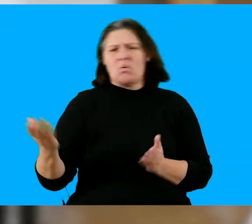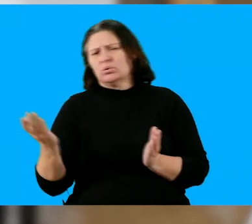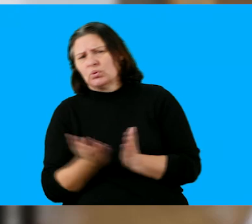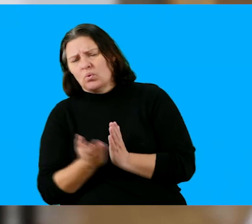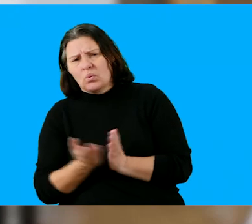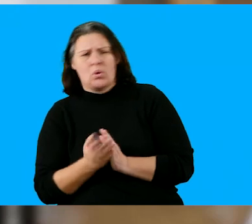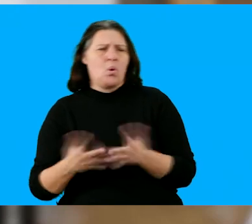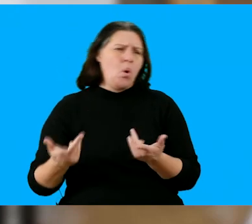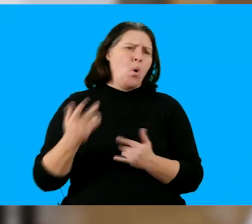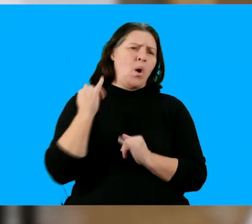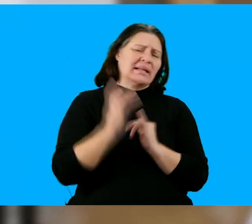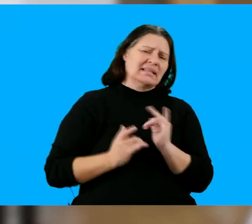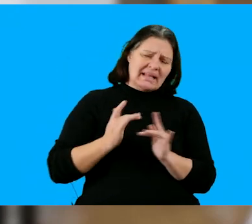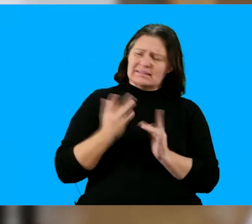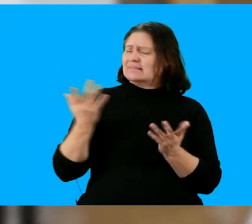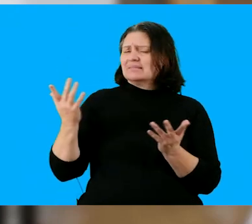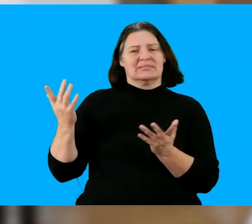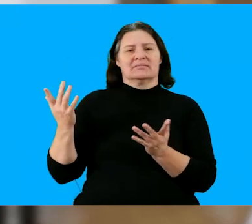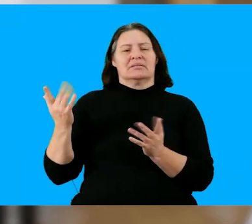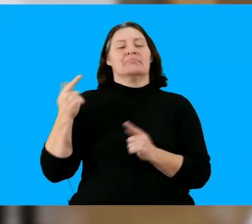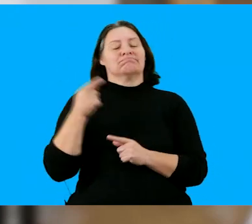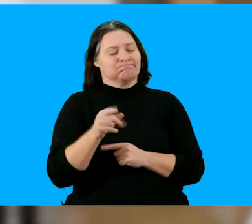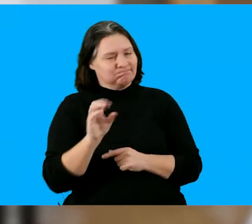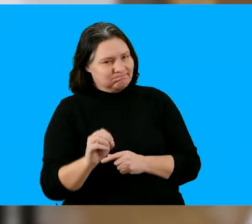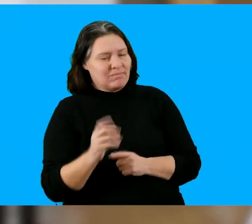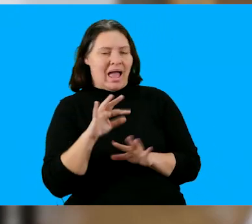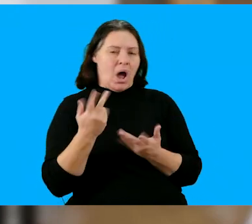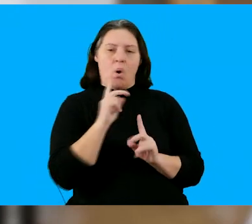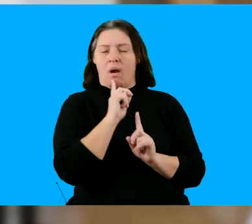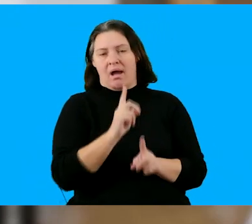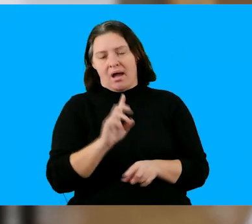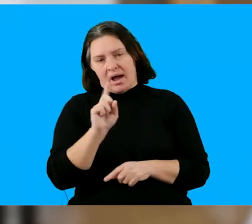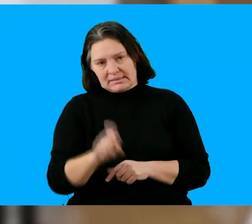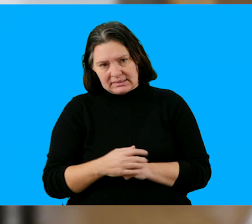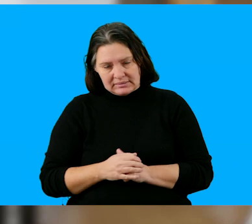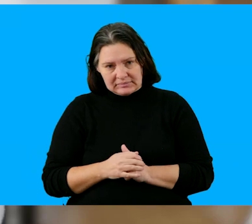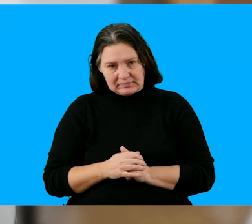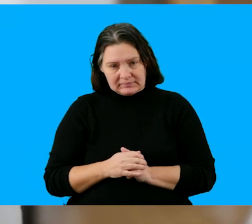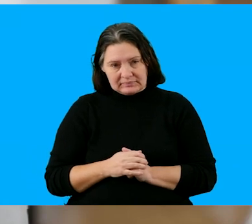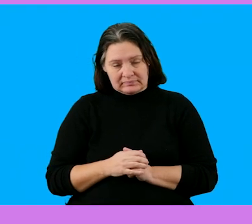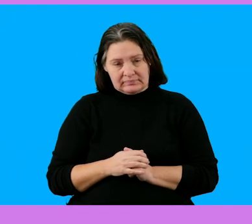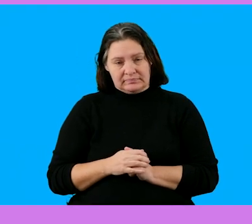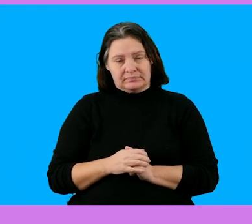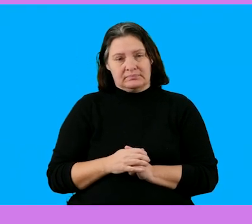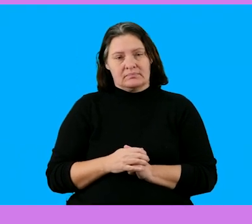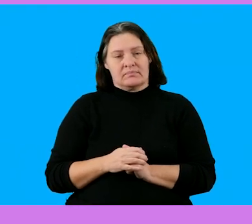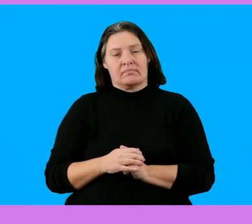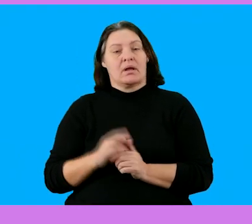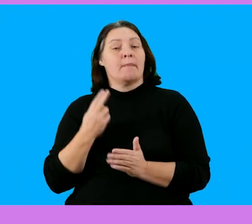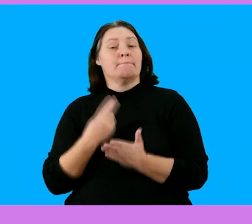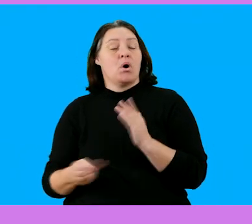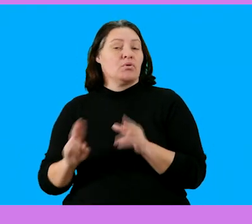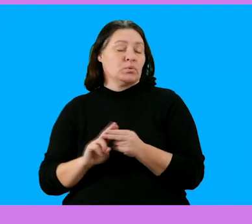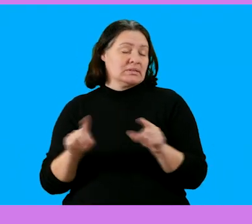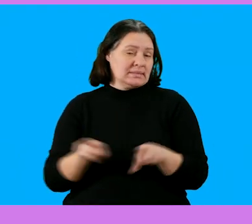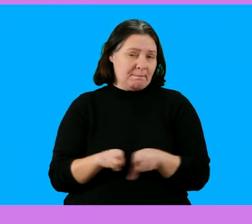it's at school, whether it's on the internet, you'll see that is the way the examiners are going. Okay, so now both